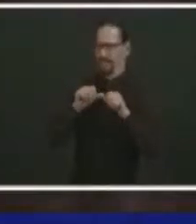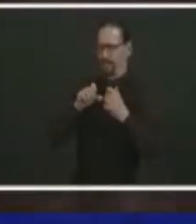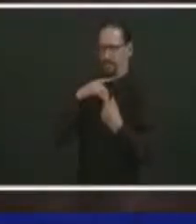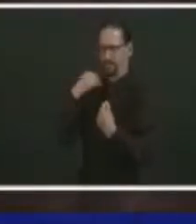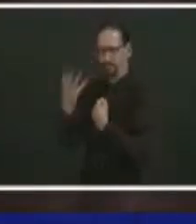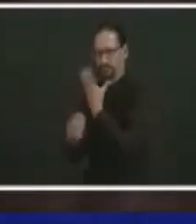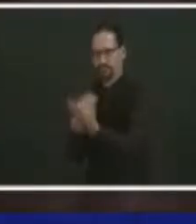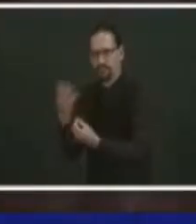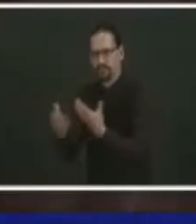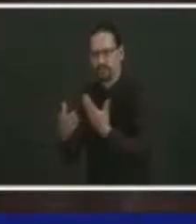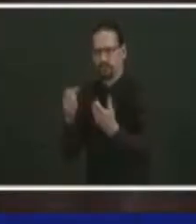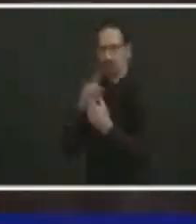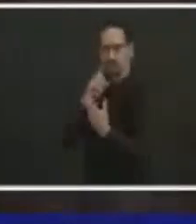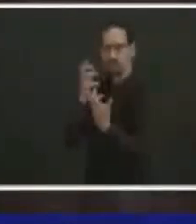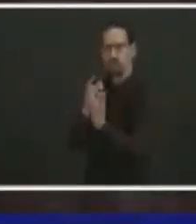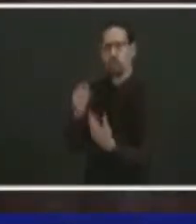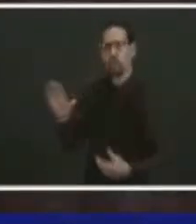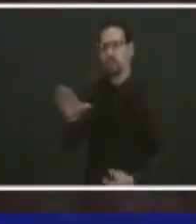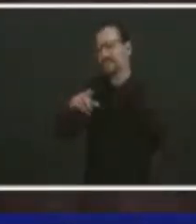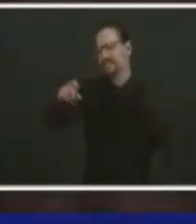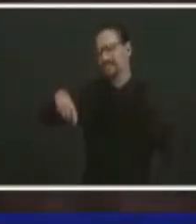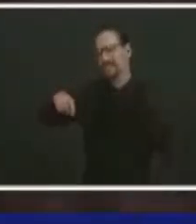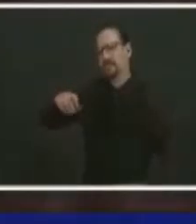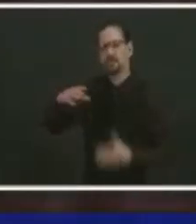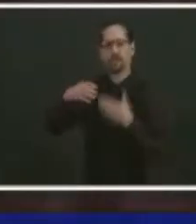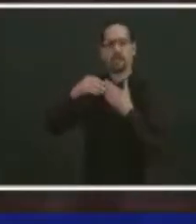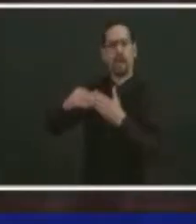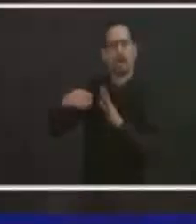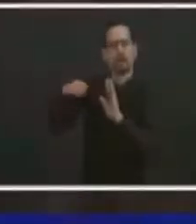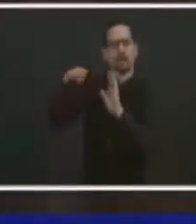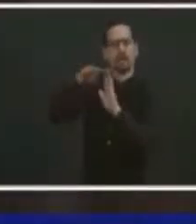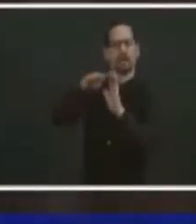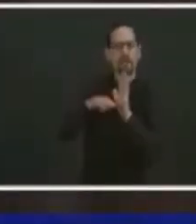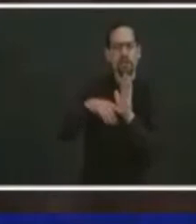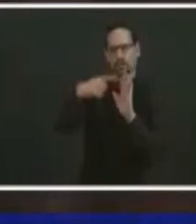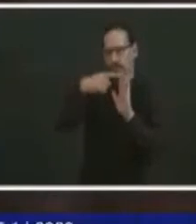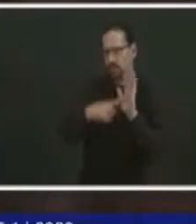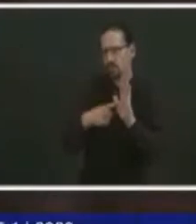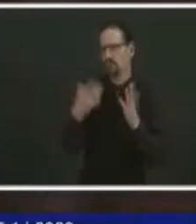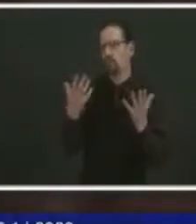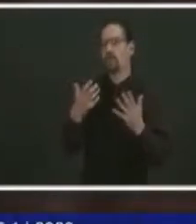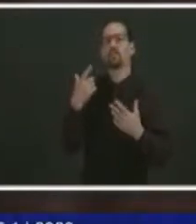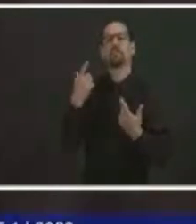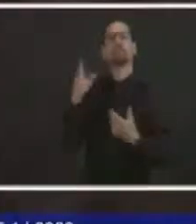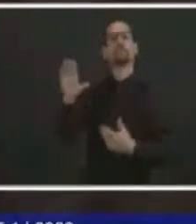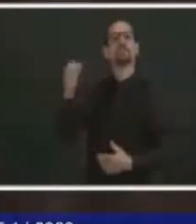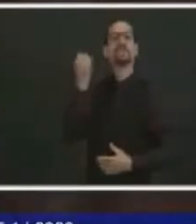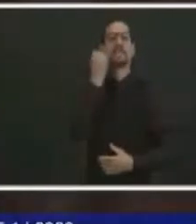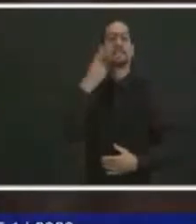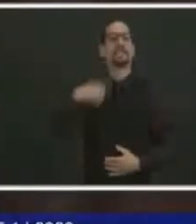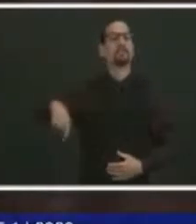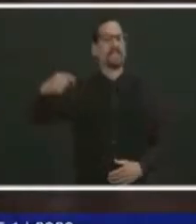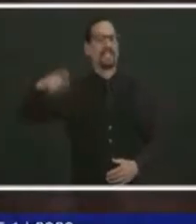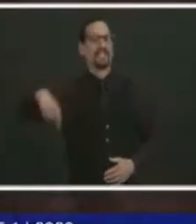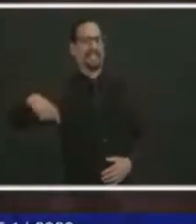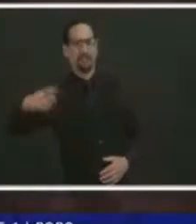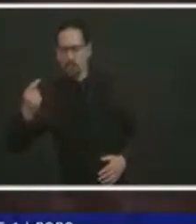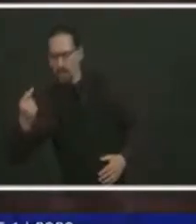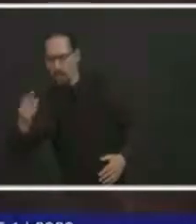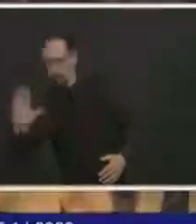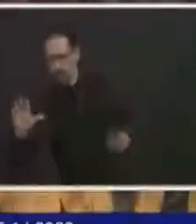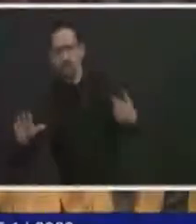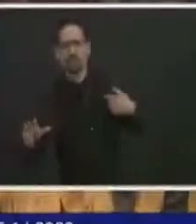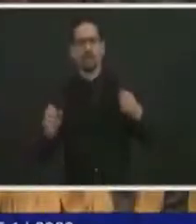the guidance that we have with what works best for our oral health and dental community going forward. Her situation